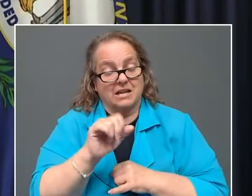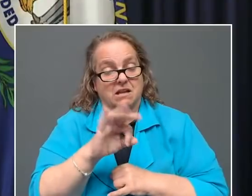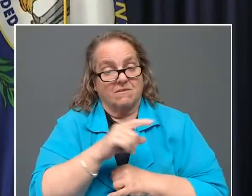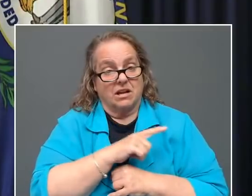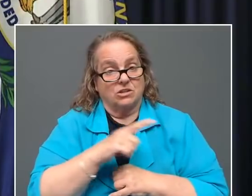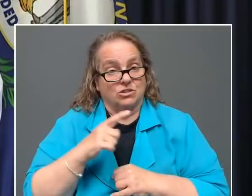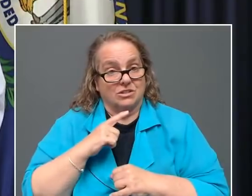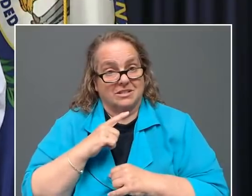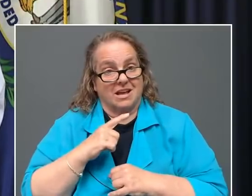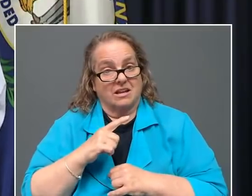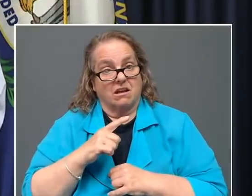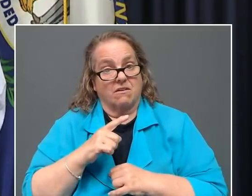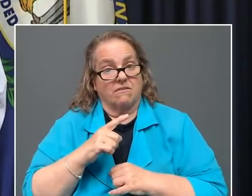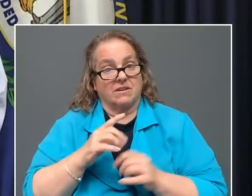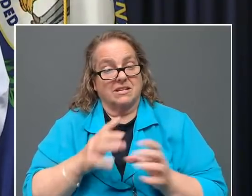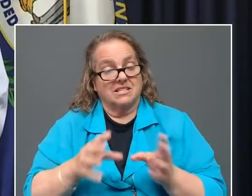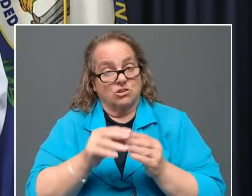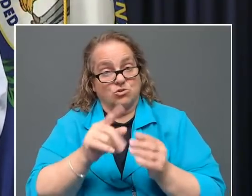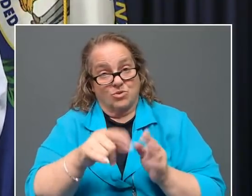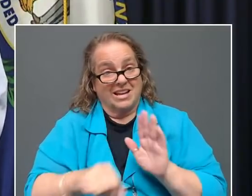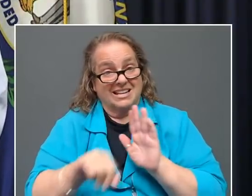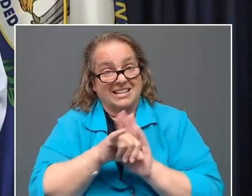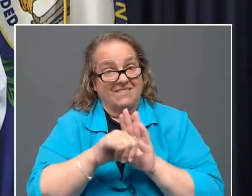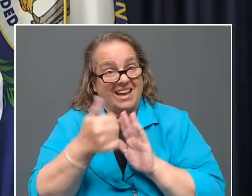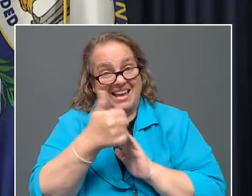any you might be thinking about vetoing.